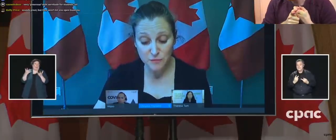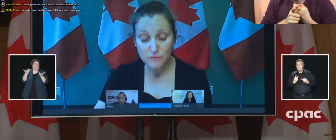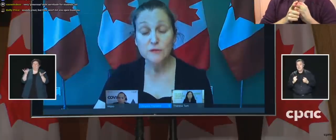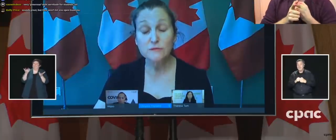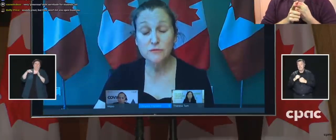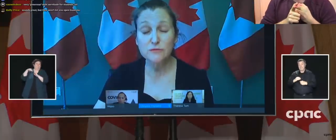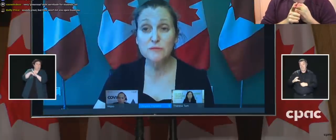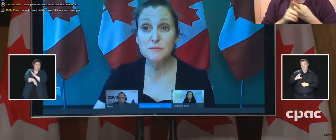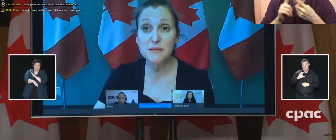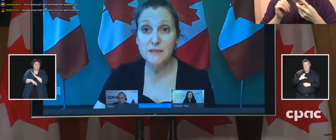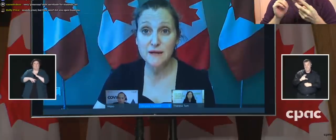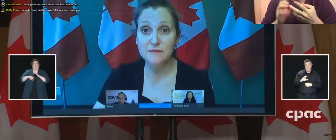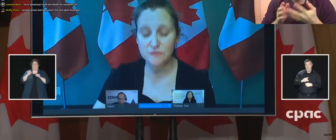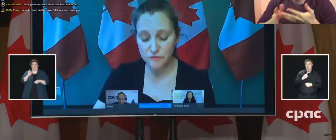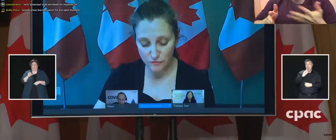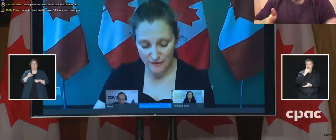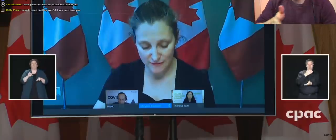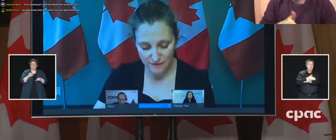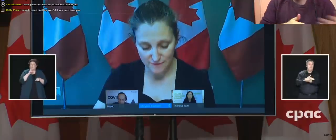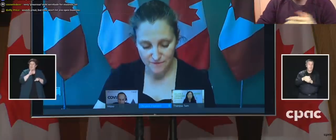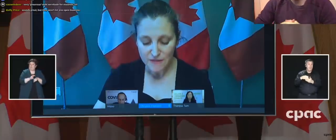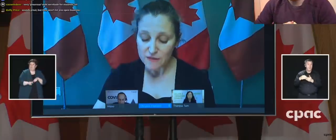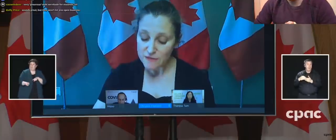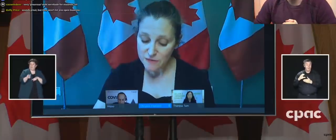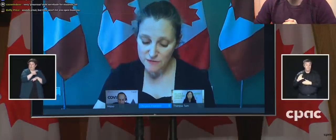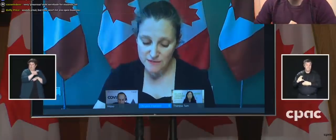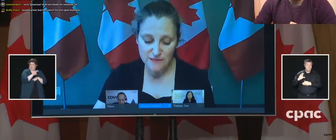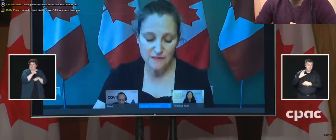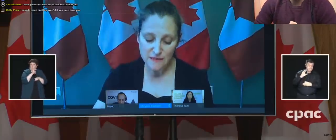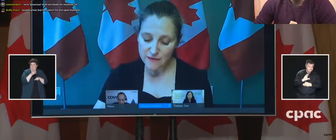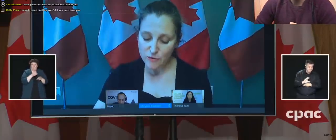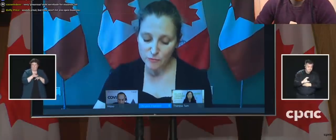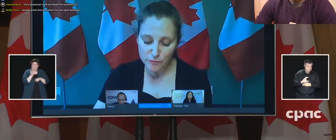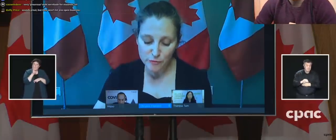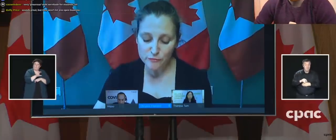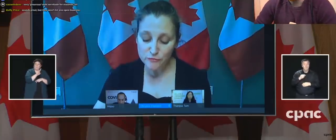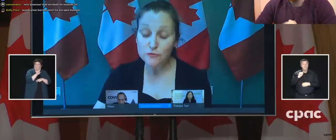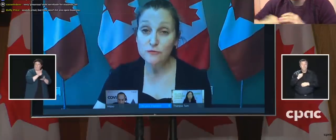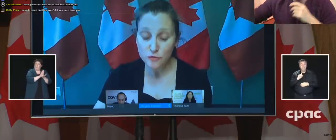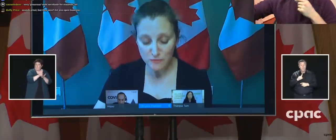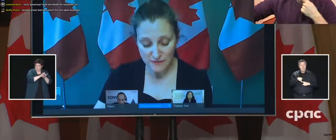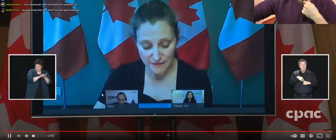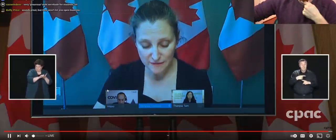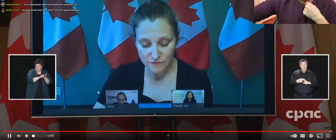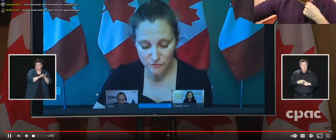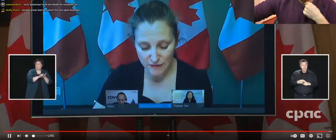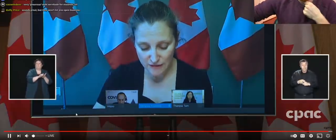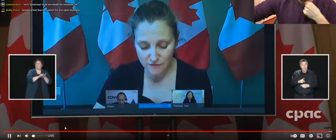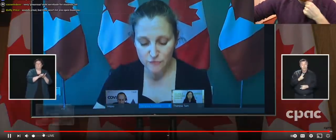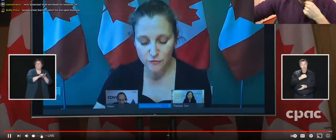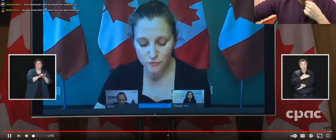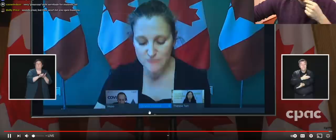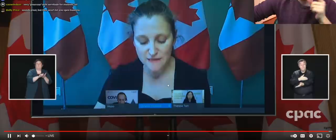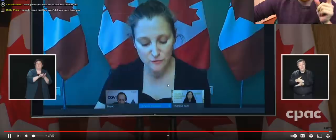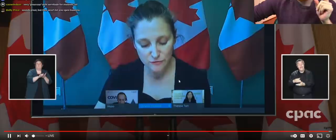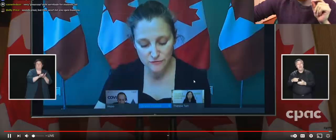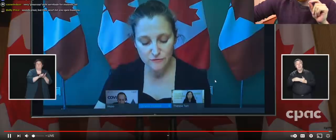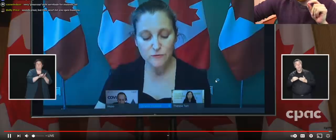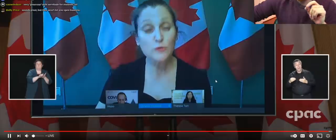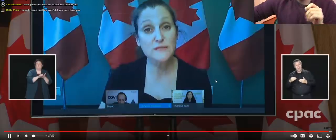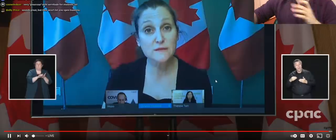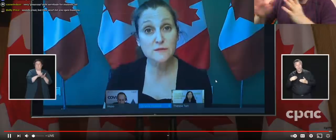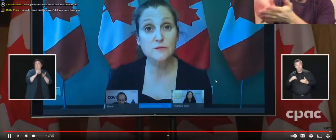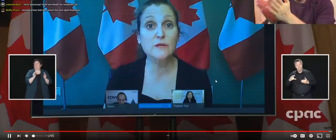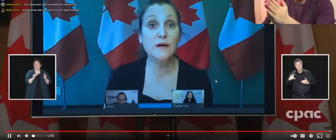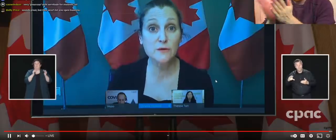you, and what they're actually going to take forward here through now into the legislative process. We're going to go into